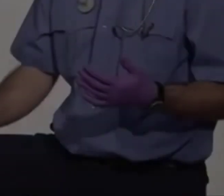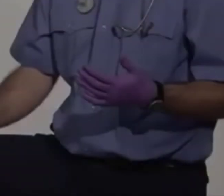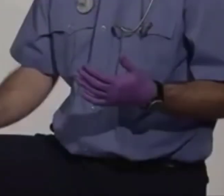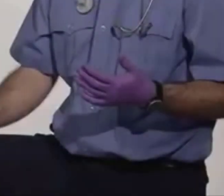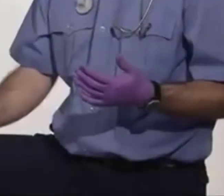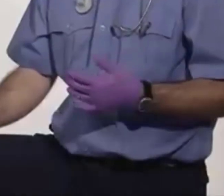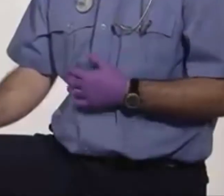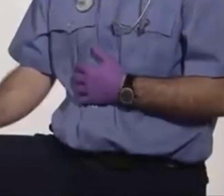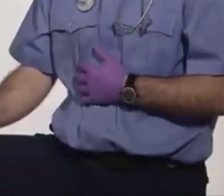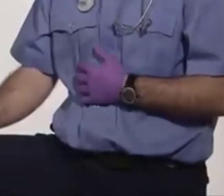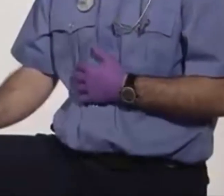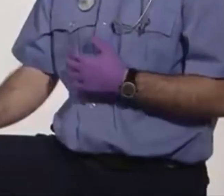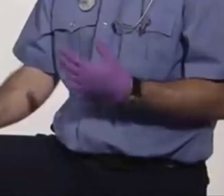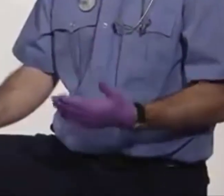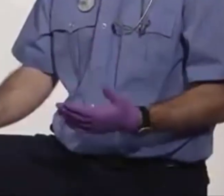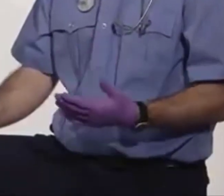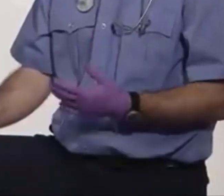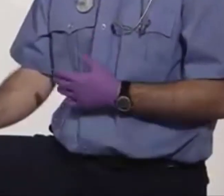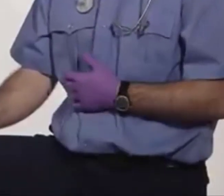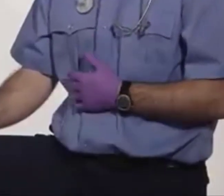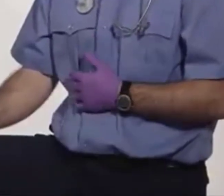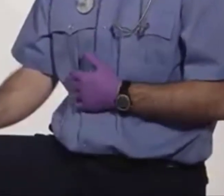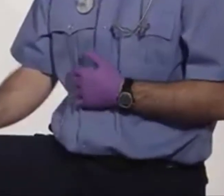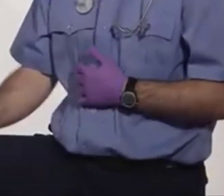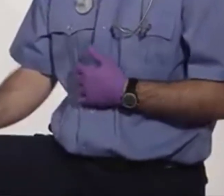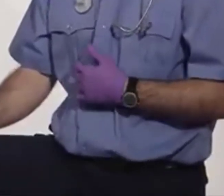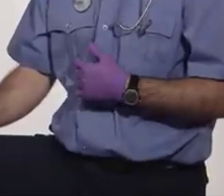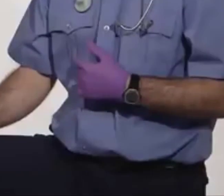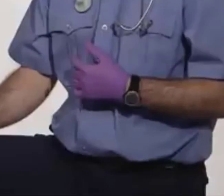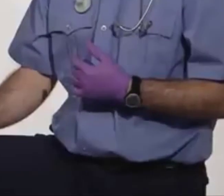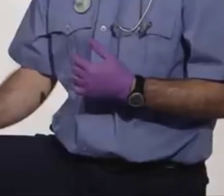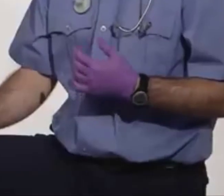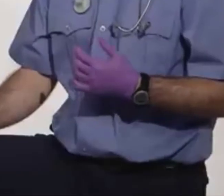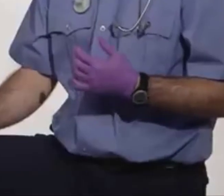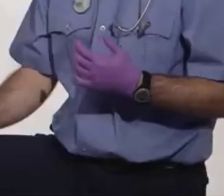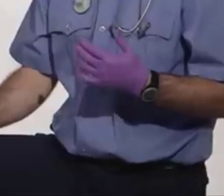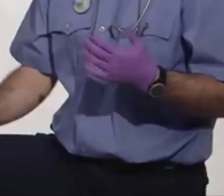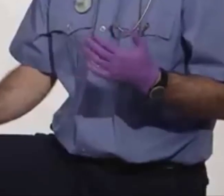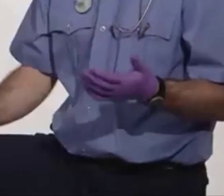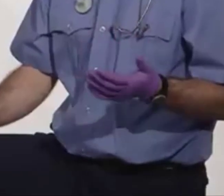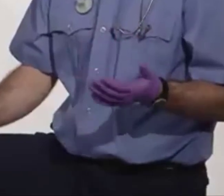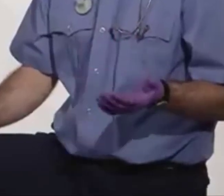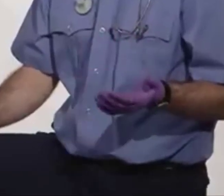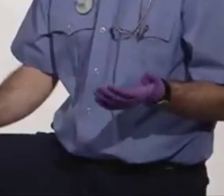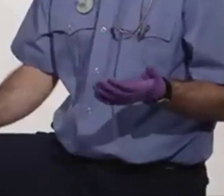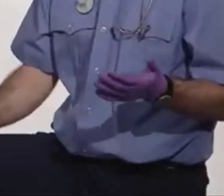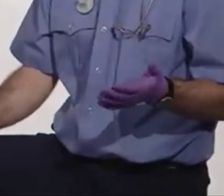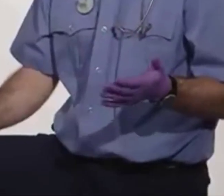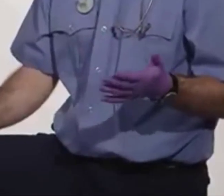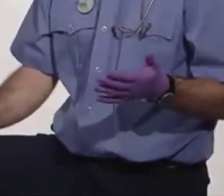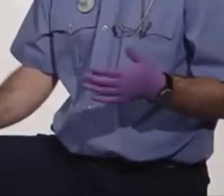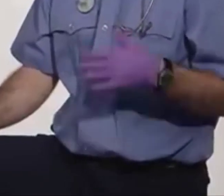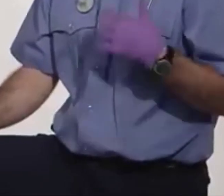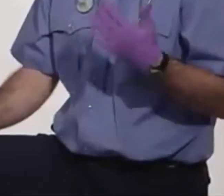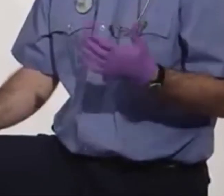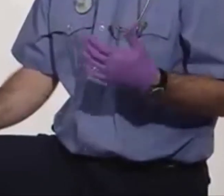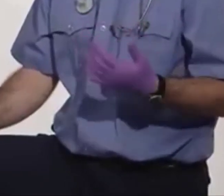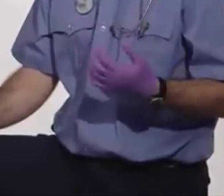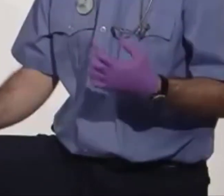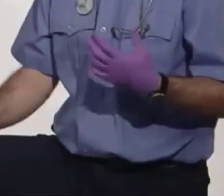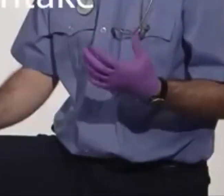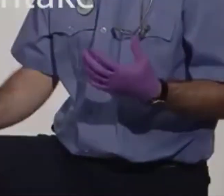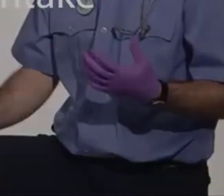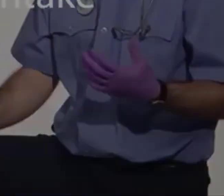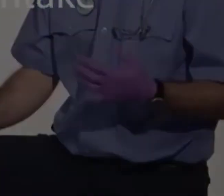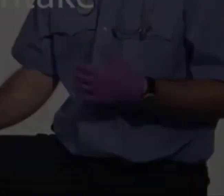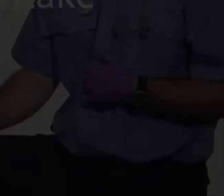I have asthma. Okay, you have, so that's probably what the albuterol is for. What was the last thing that you took as far as